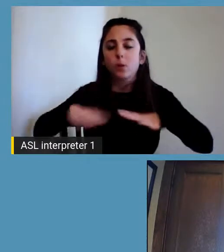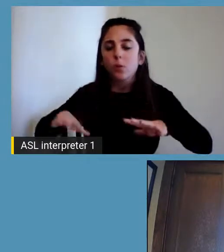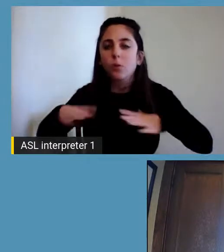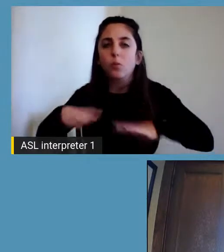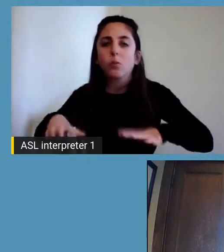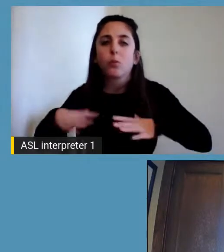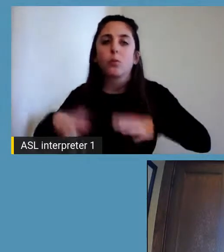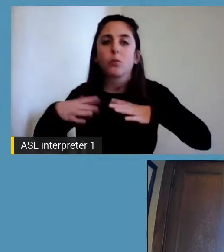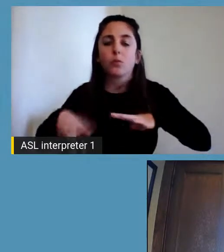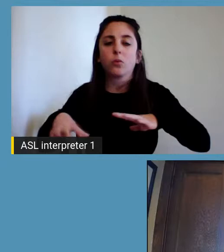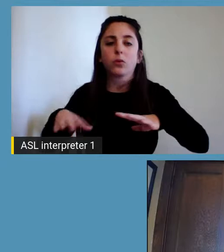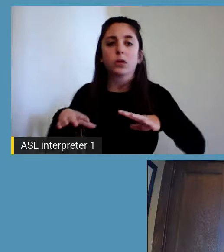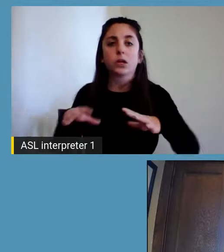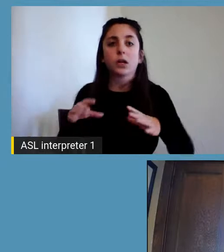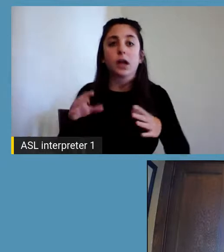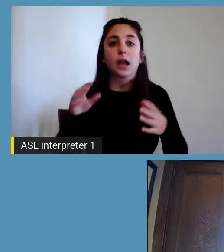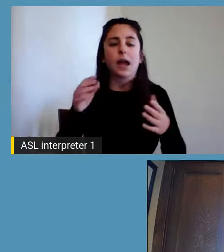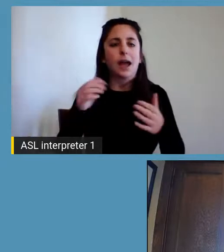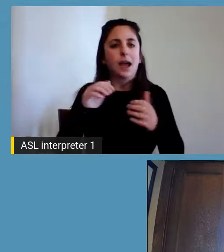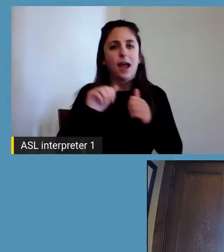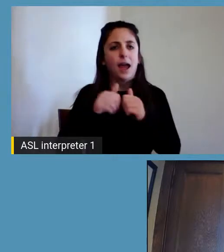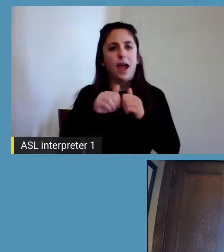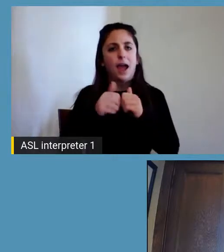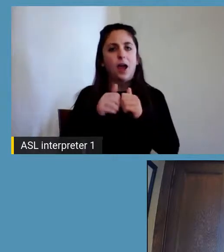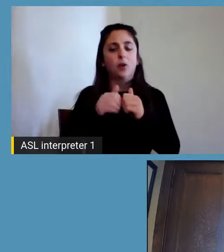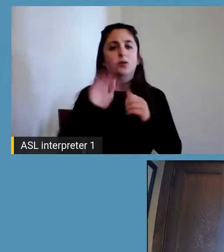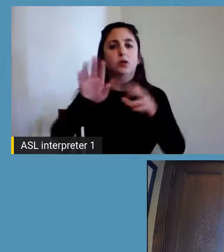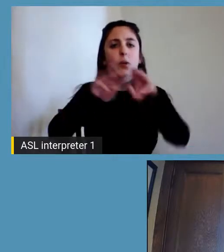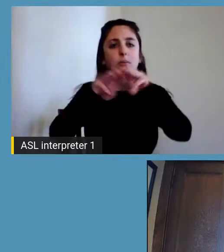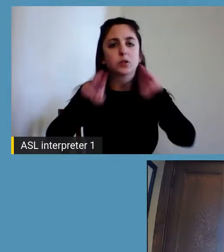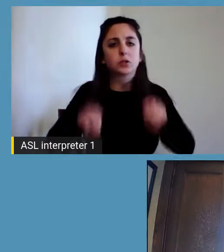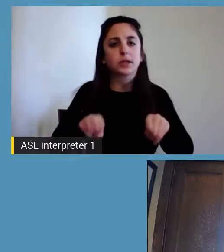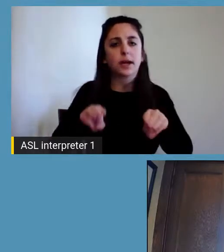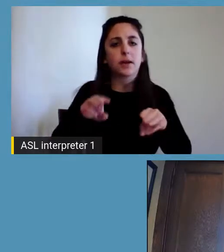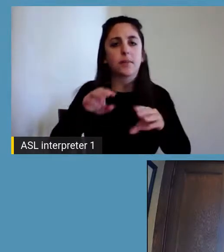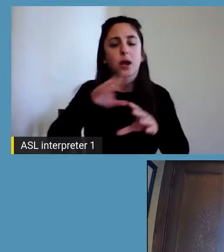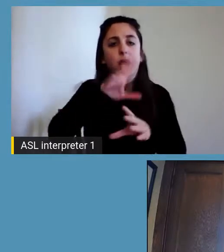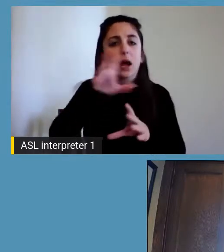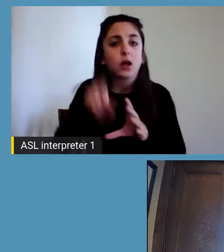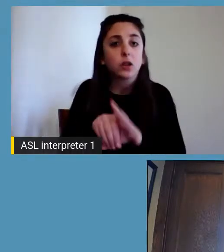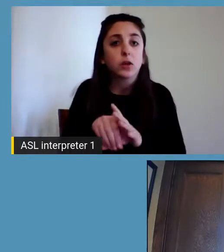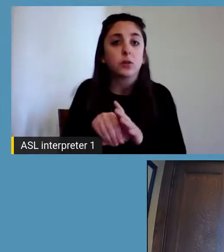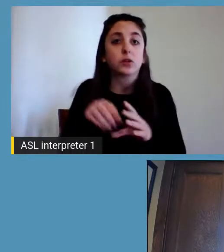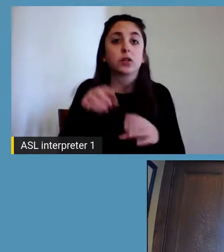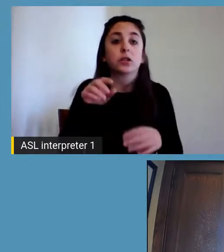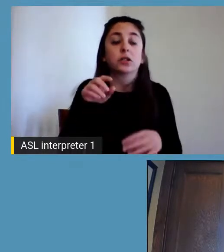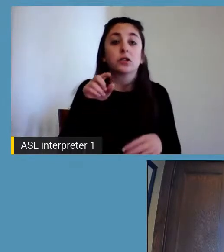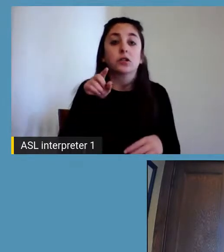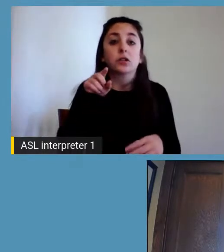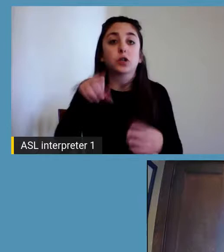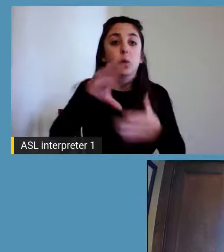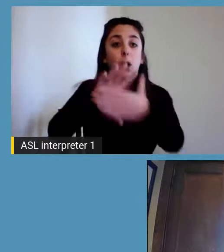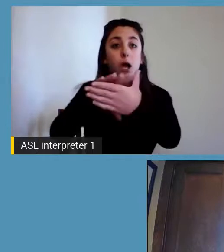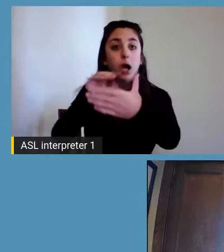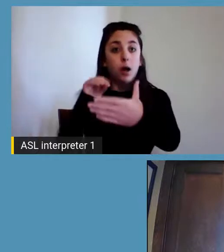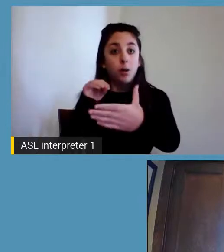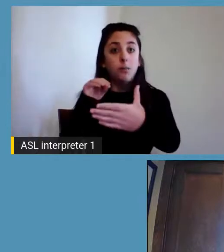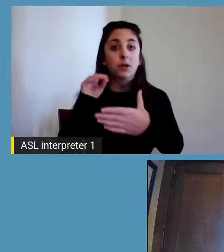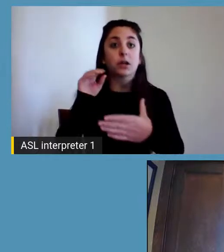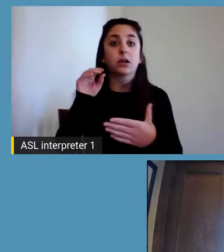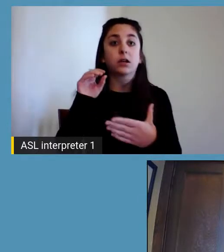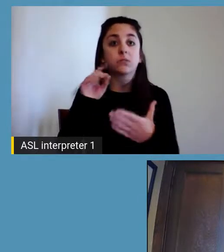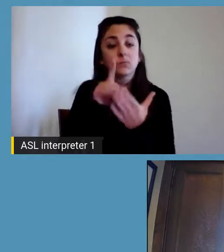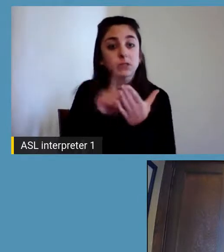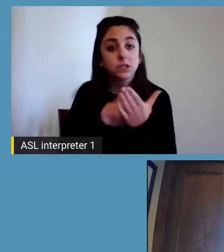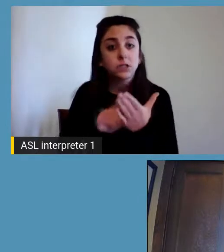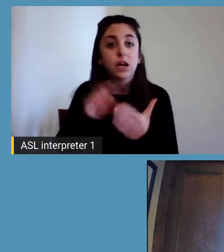that translate into winding up in your museum? Did you actually recreate that from a design standpoint based on the actual